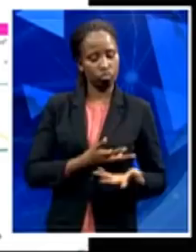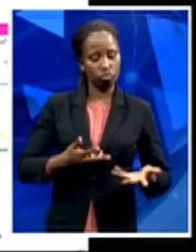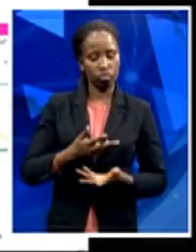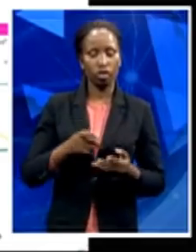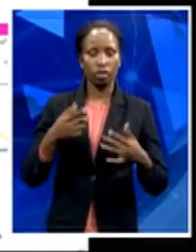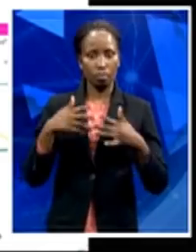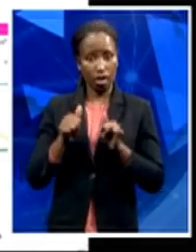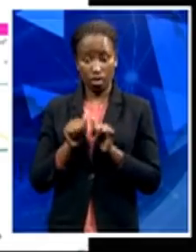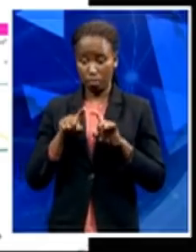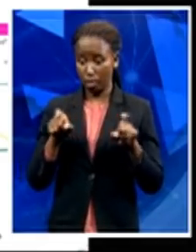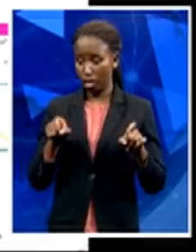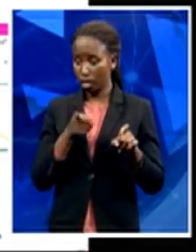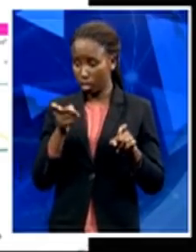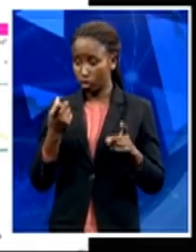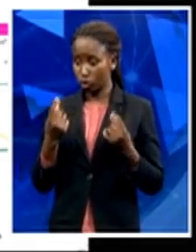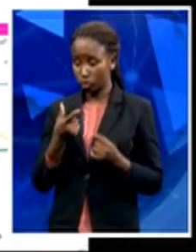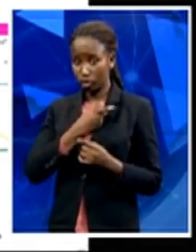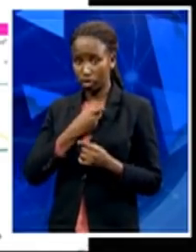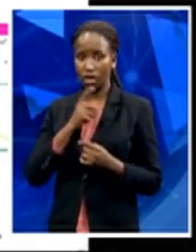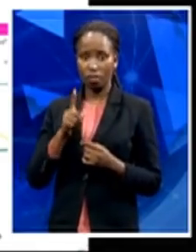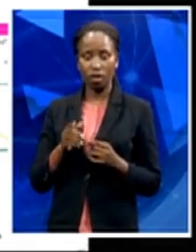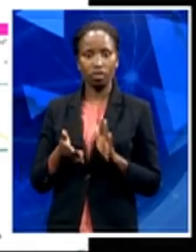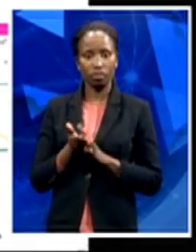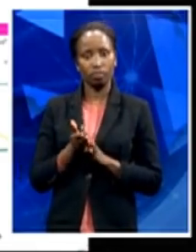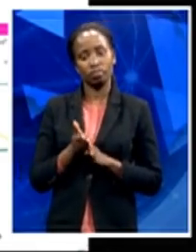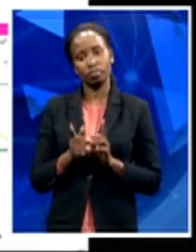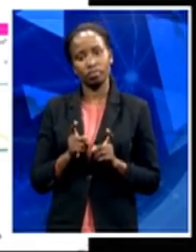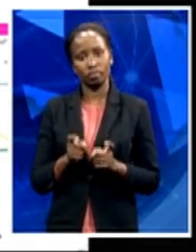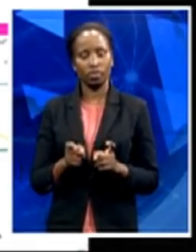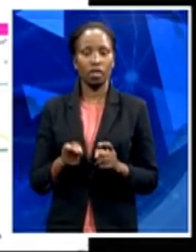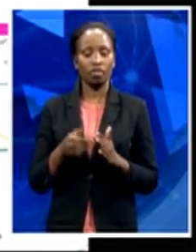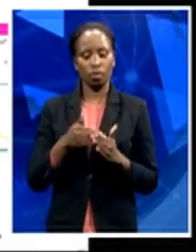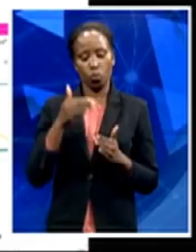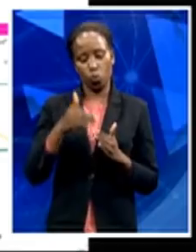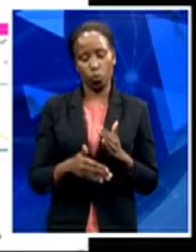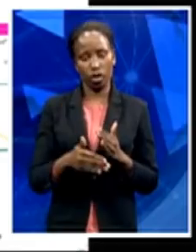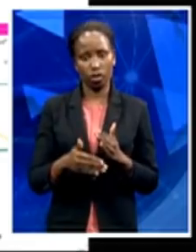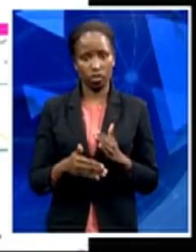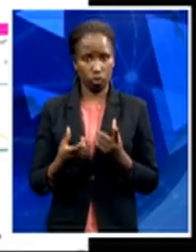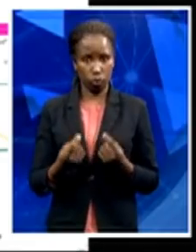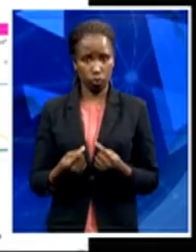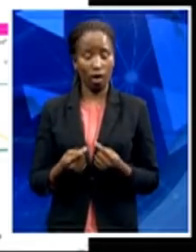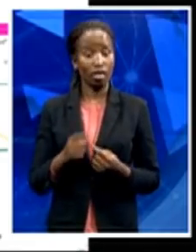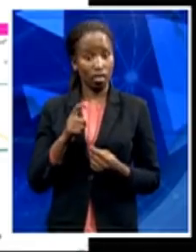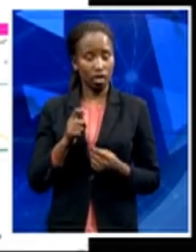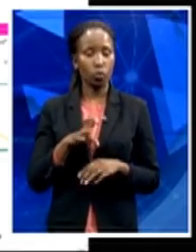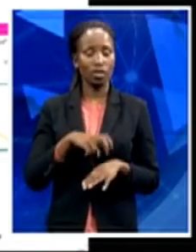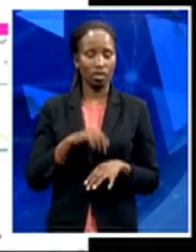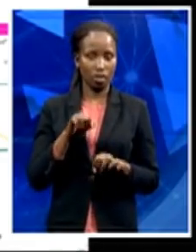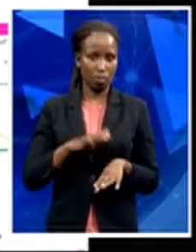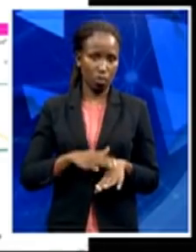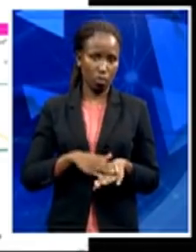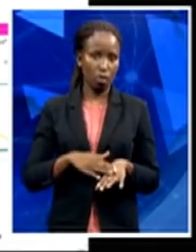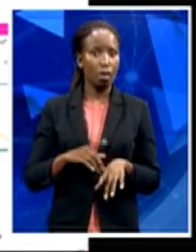their vaccinations over the weekends. And this will require that other provisions are catered for,